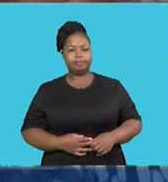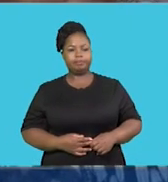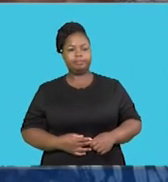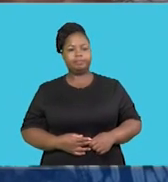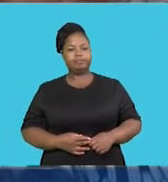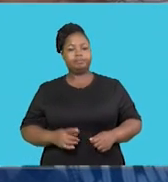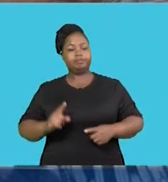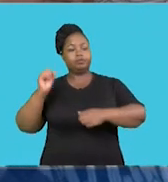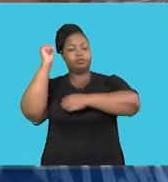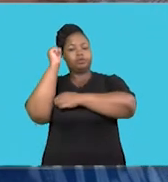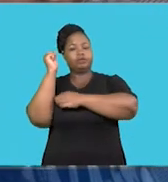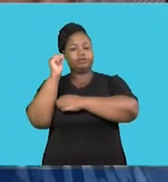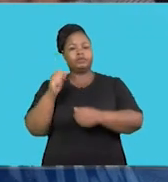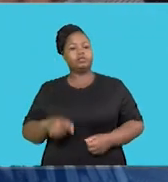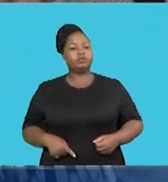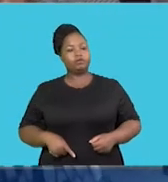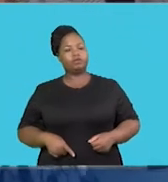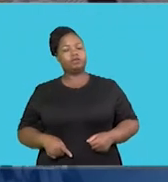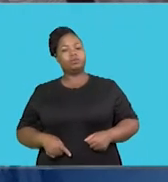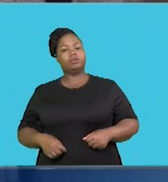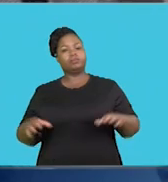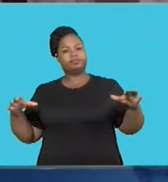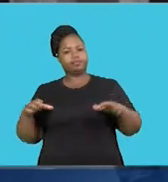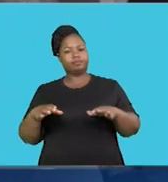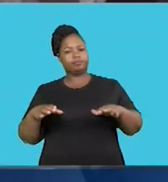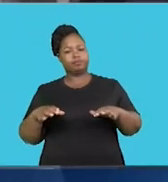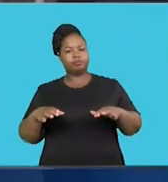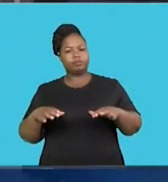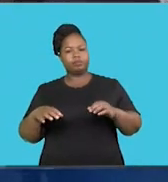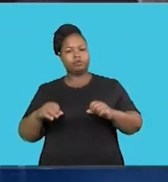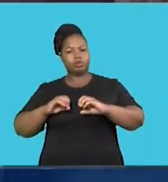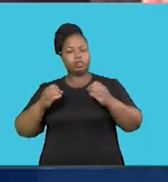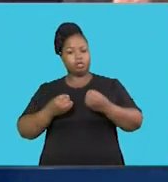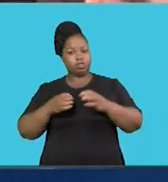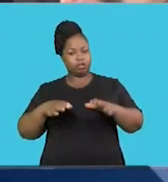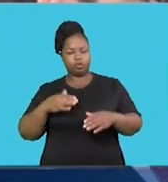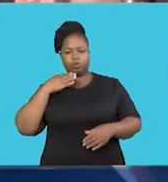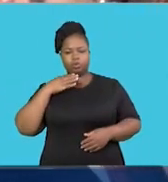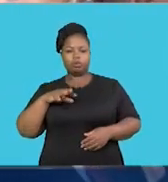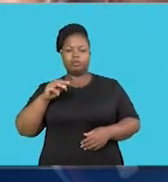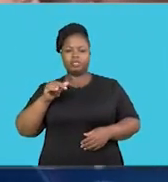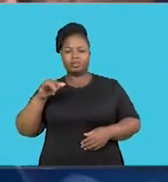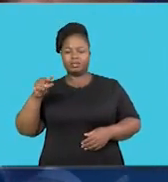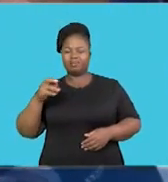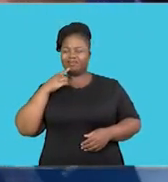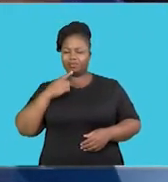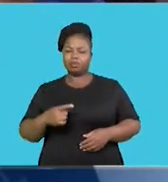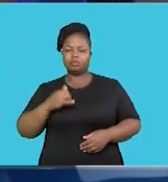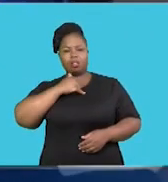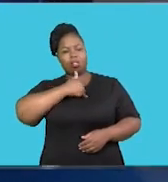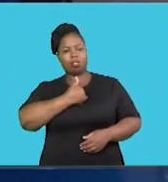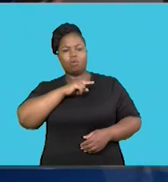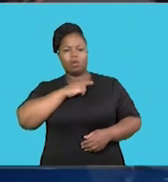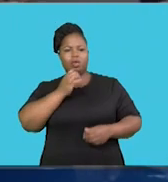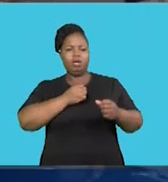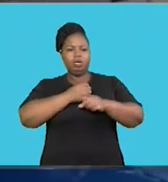tswang kantorong ya matjhaba a kopaneng leng Masimba Tafirinyeka o boletse ha ho le bohloko hore selemo le selemo letsatsi